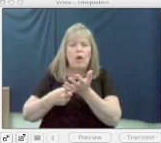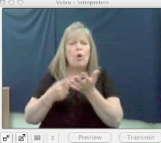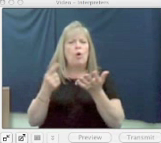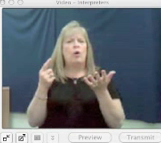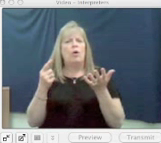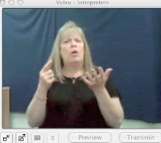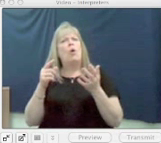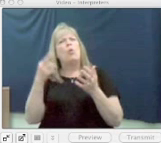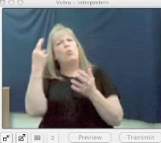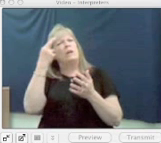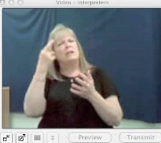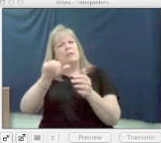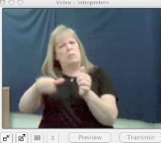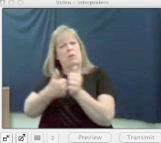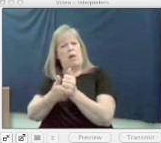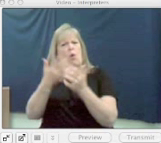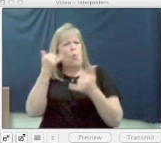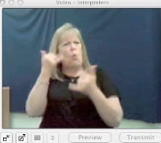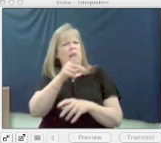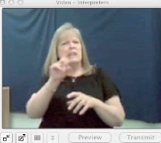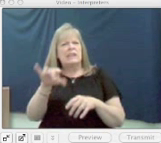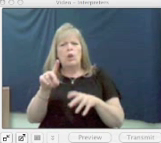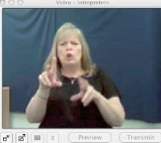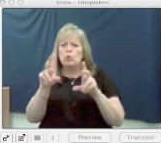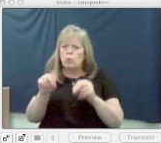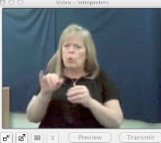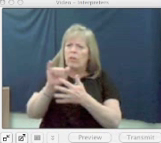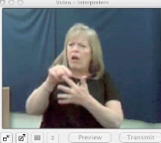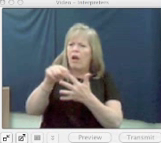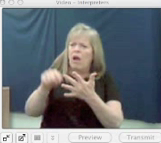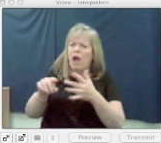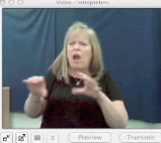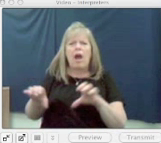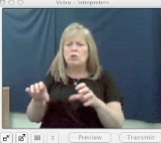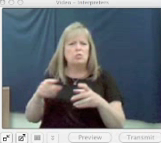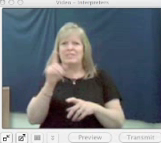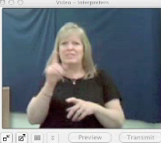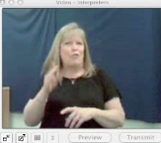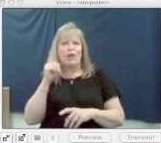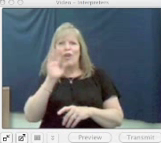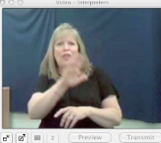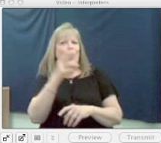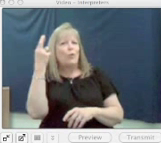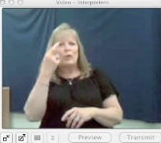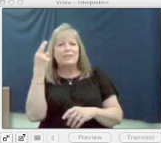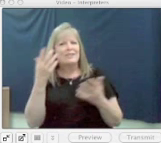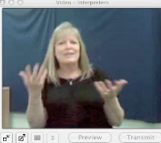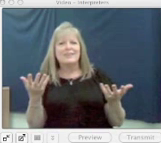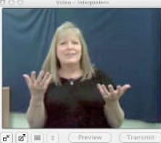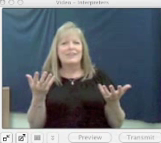individual chose that. The fact is true that the